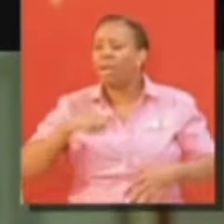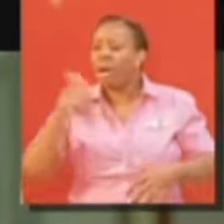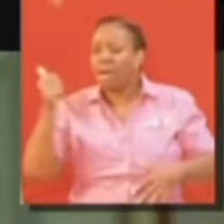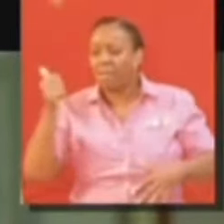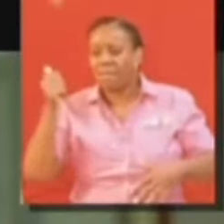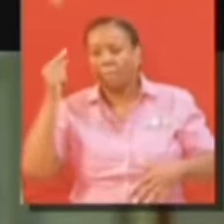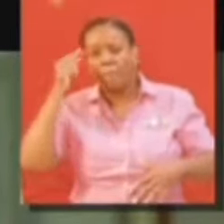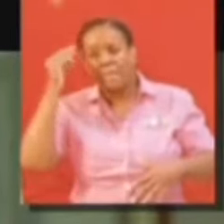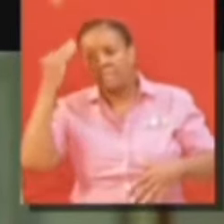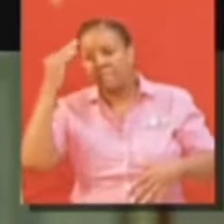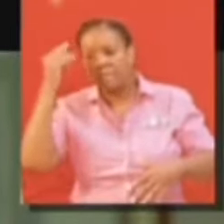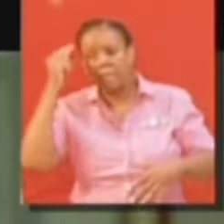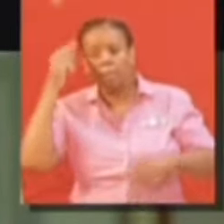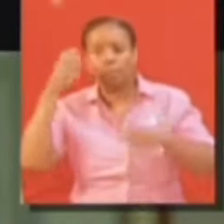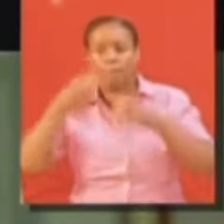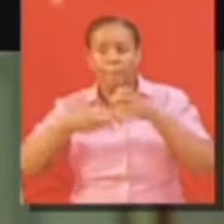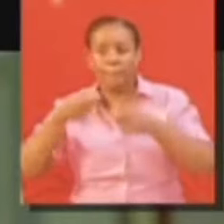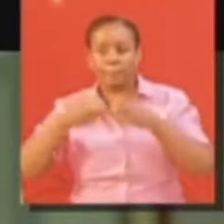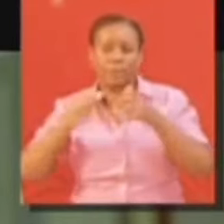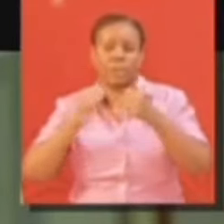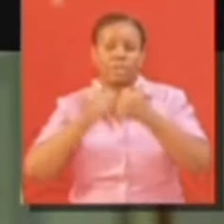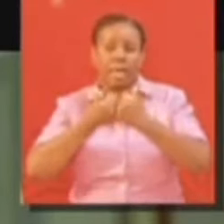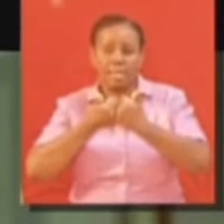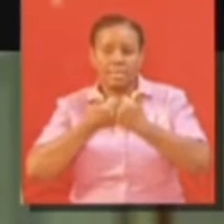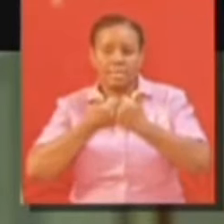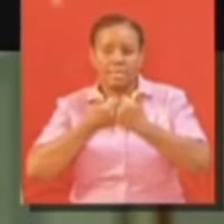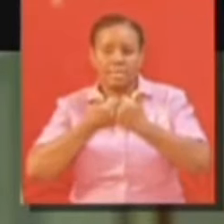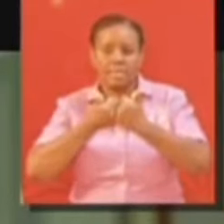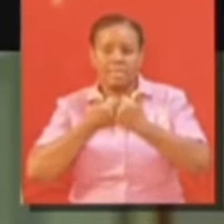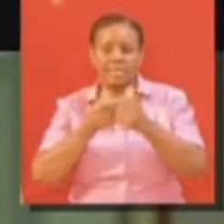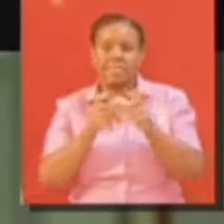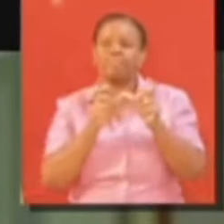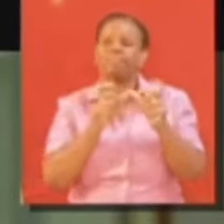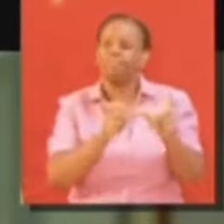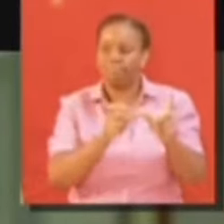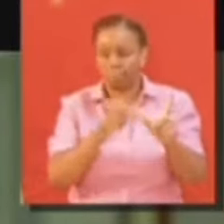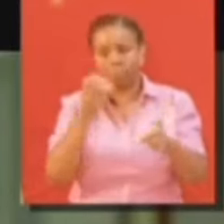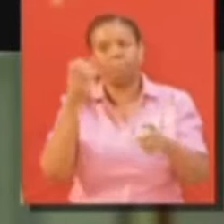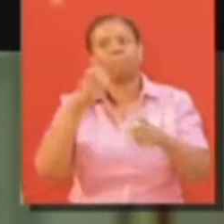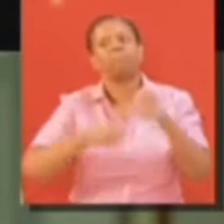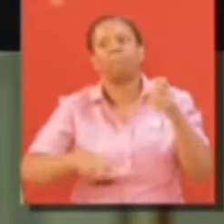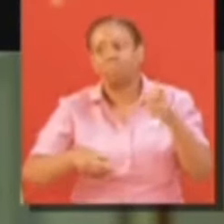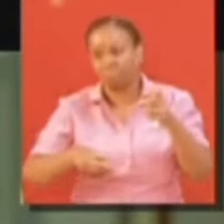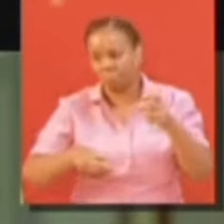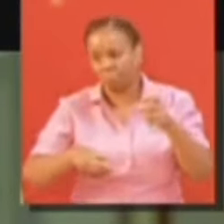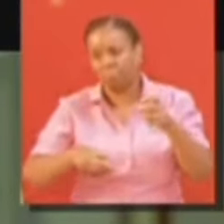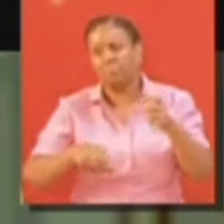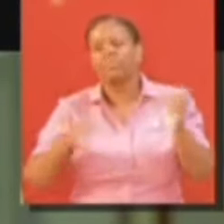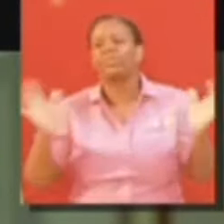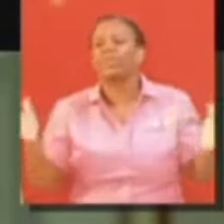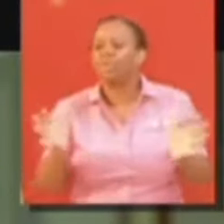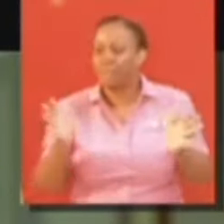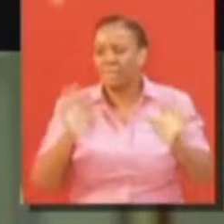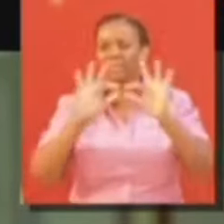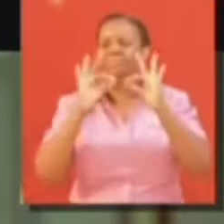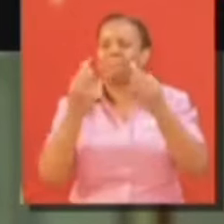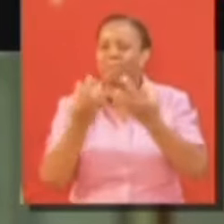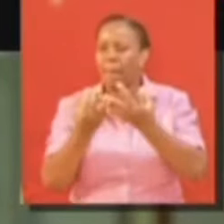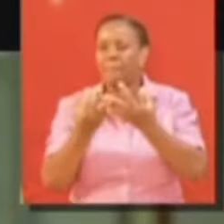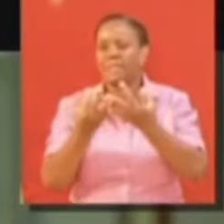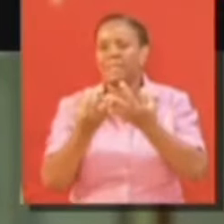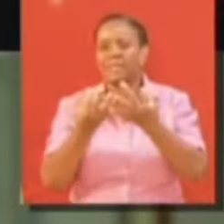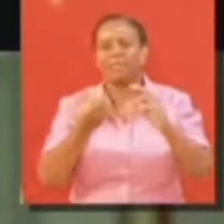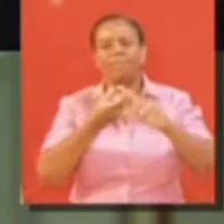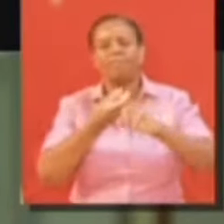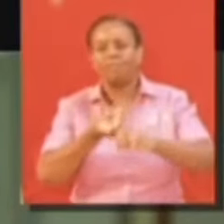self-quarantine is a difficult time. We know and understand this. I urge families and loved ones, do check up on them